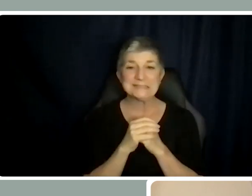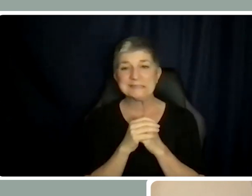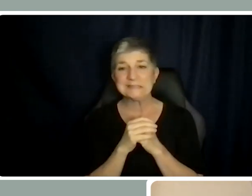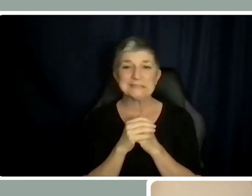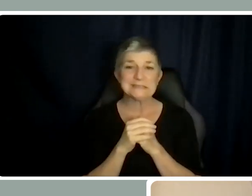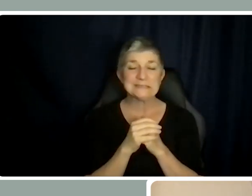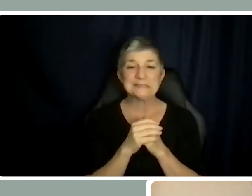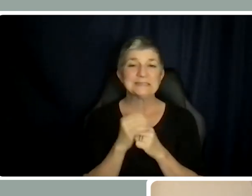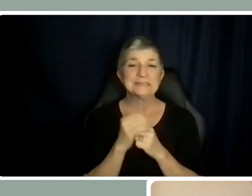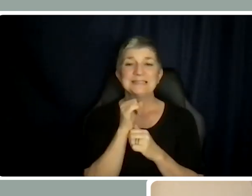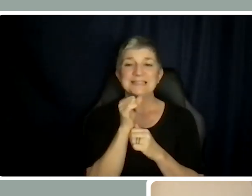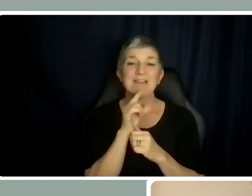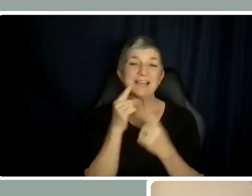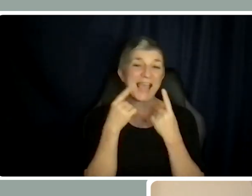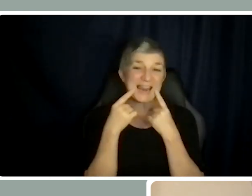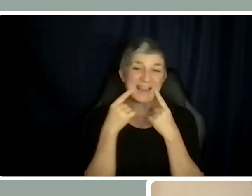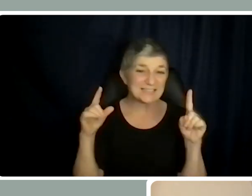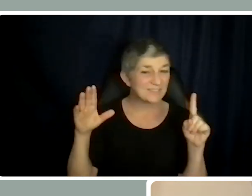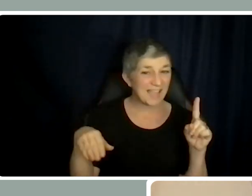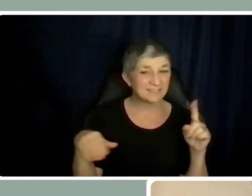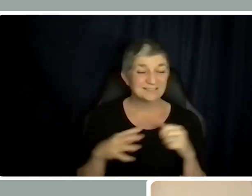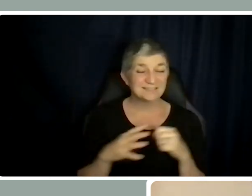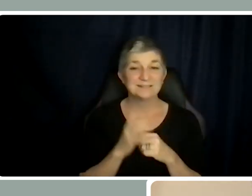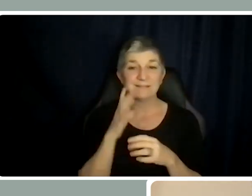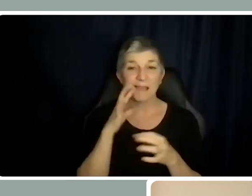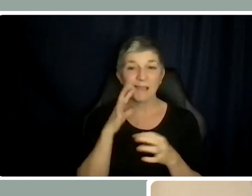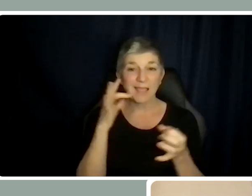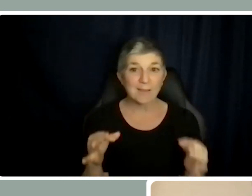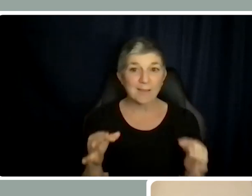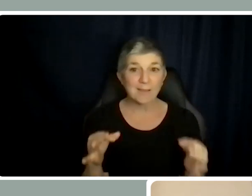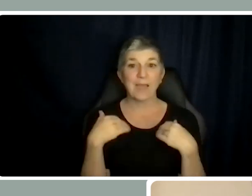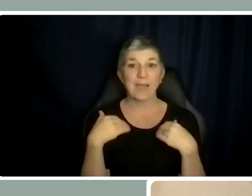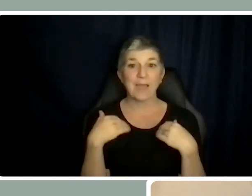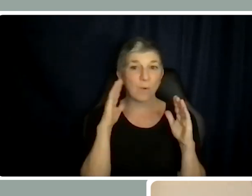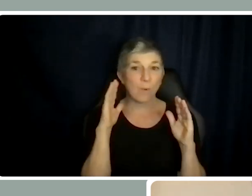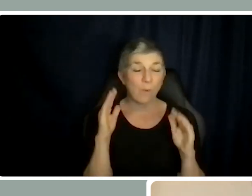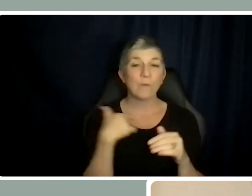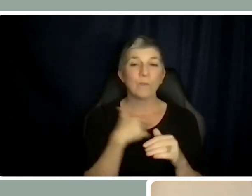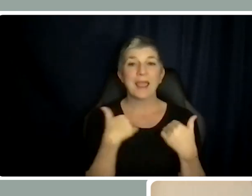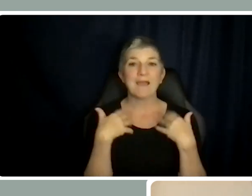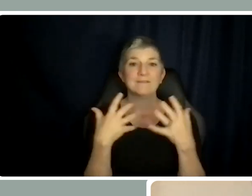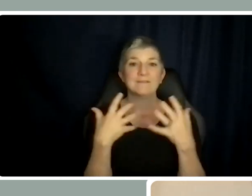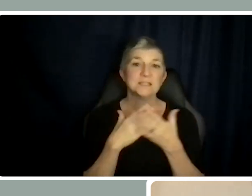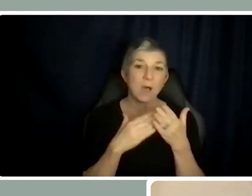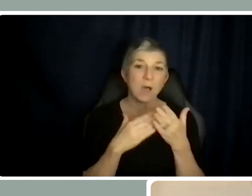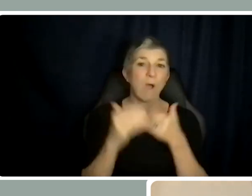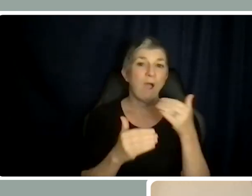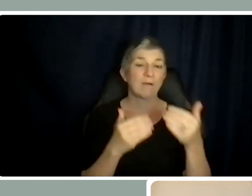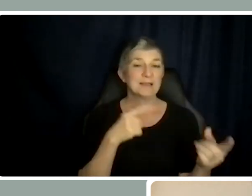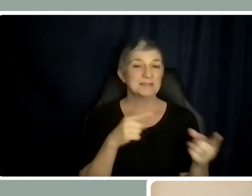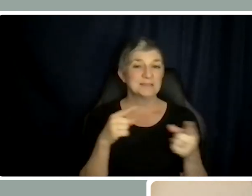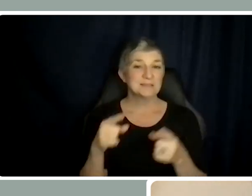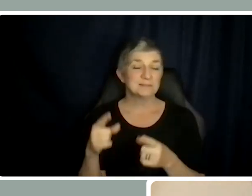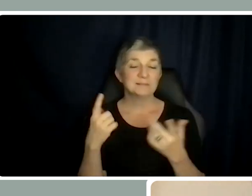had effectiveness yet. And I absolutely have hope. We have so much progress to make in the way that we